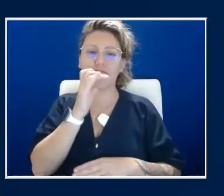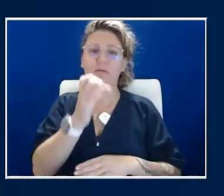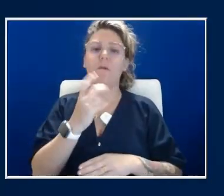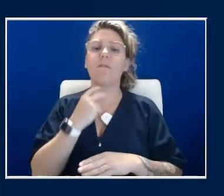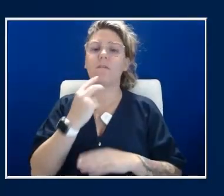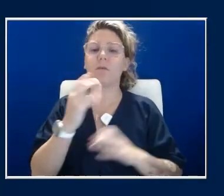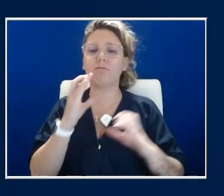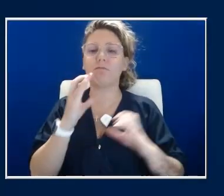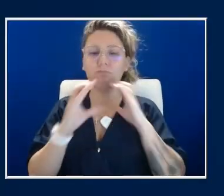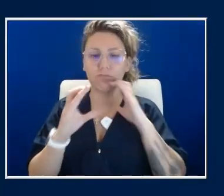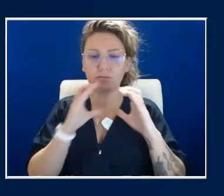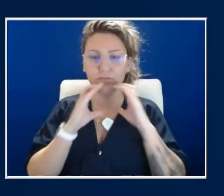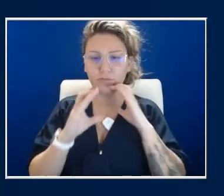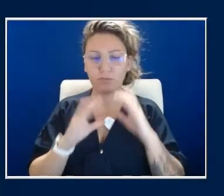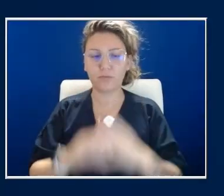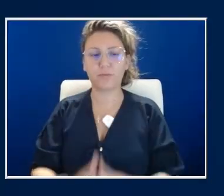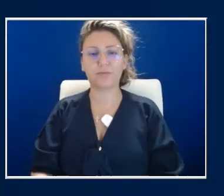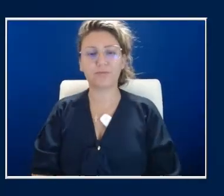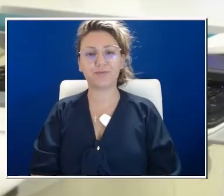too.